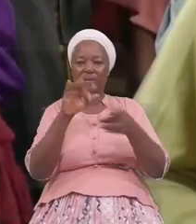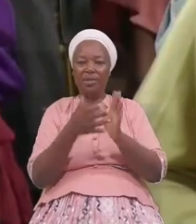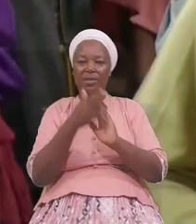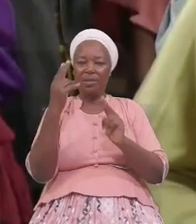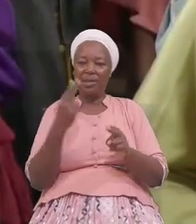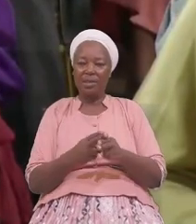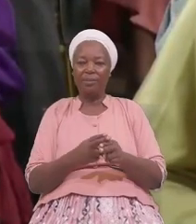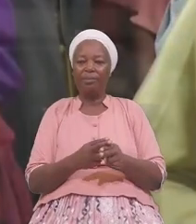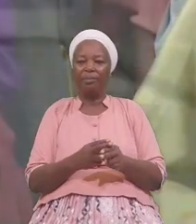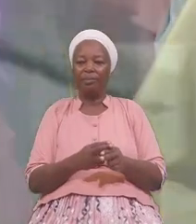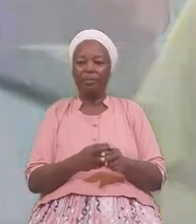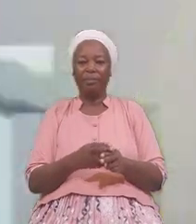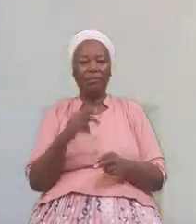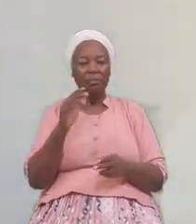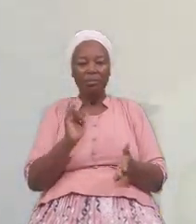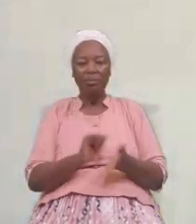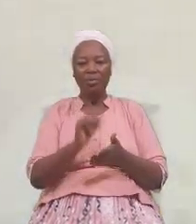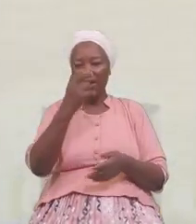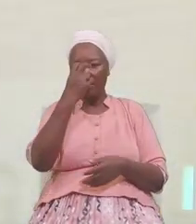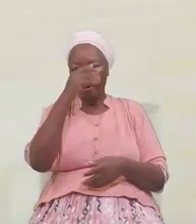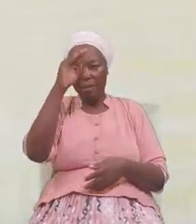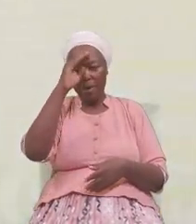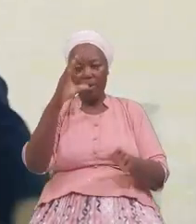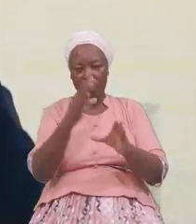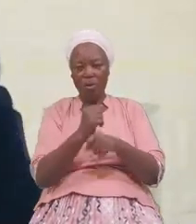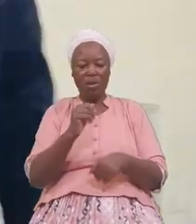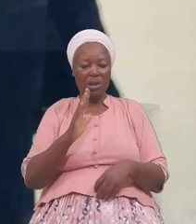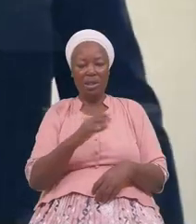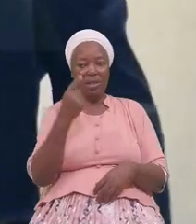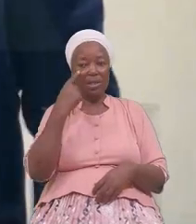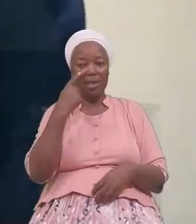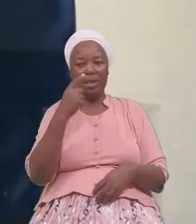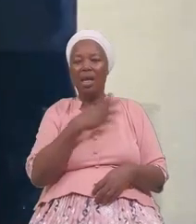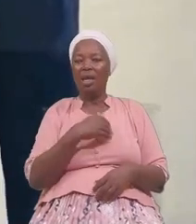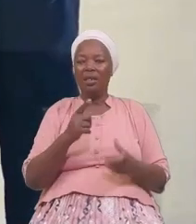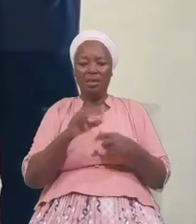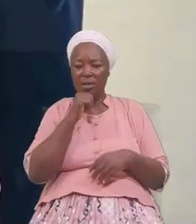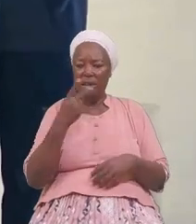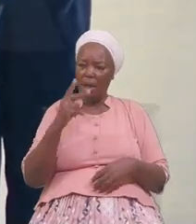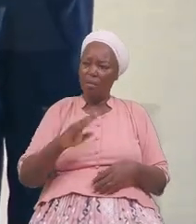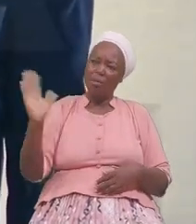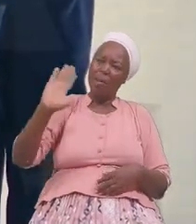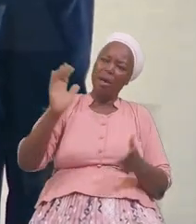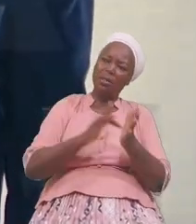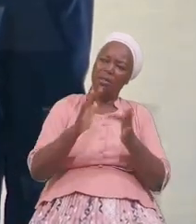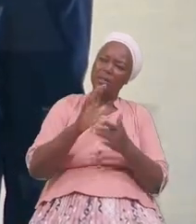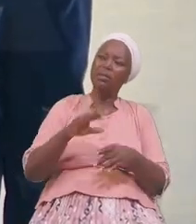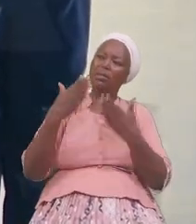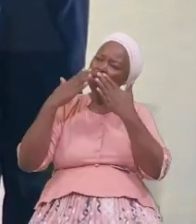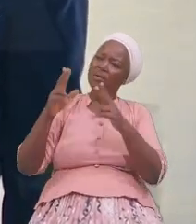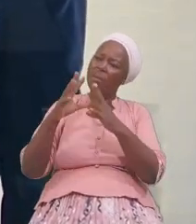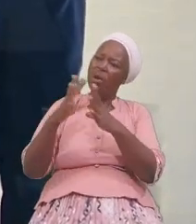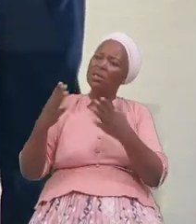He got his sight. He didn't say, bye-bye, Jesus. Thank you very